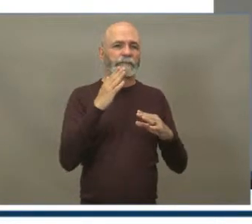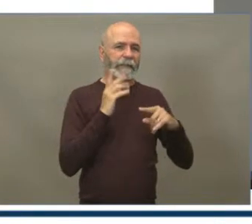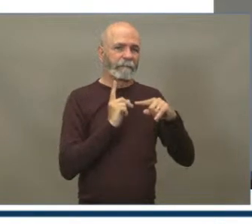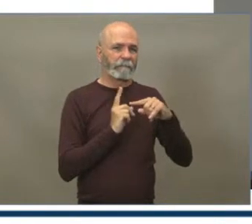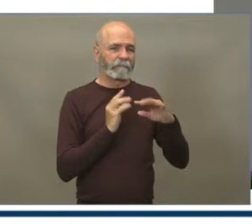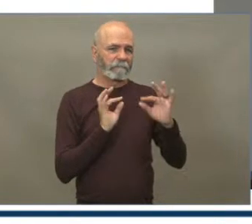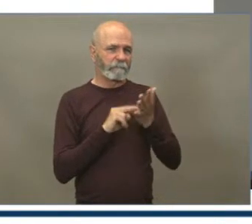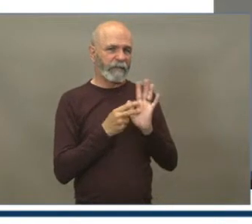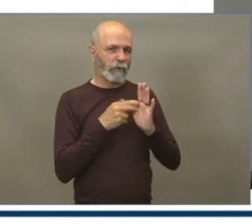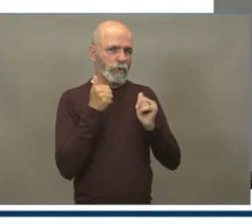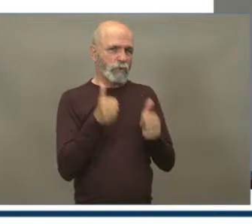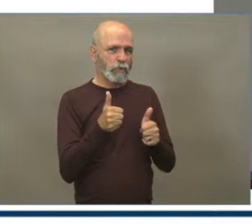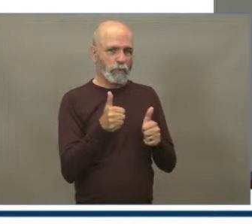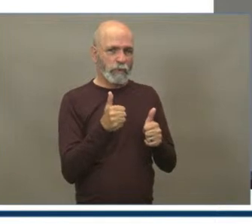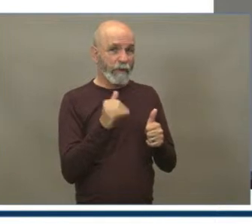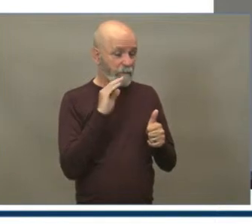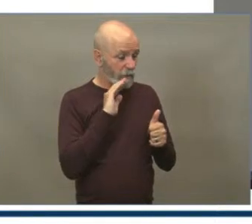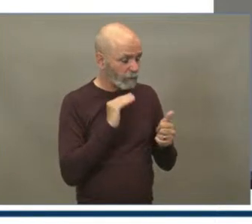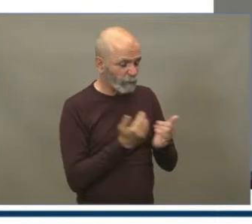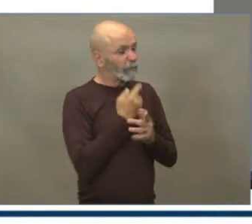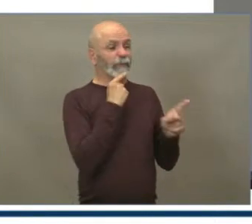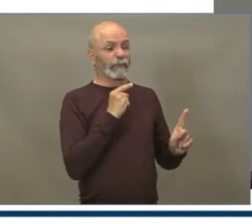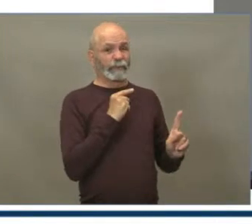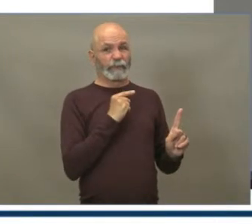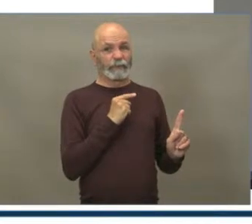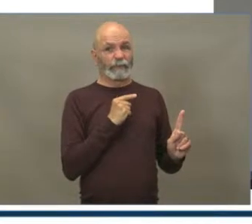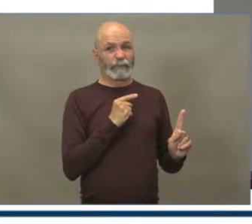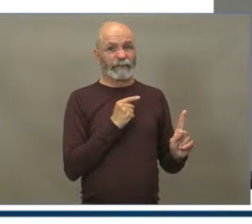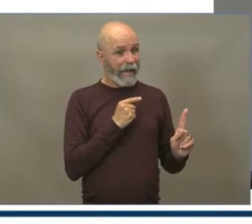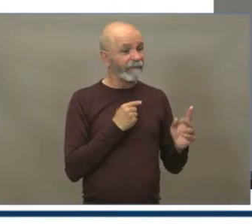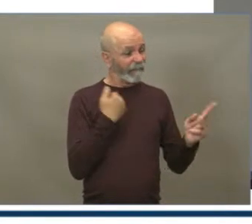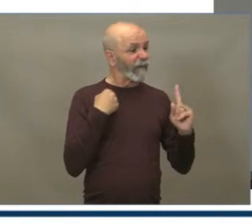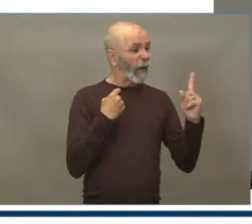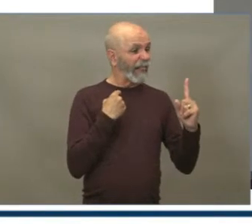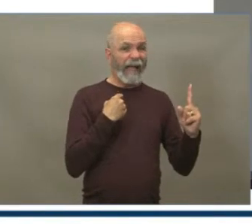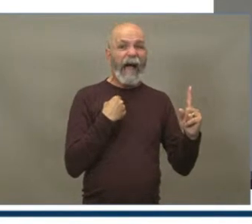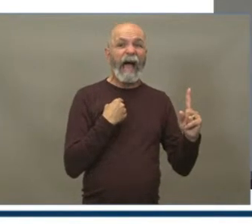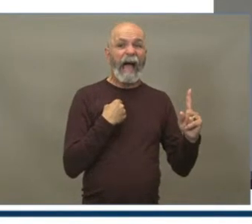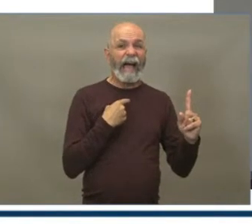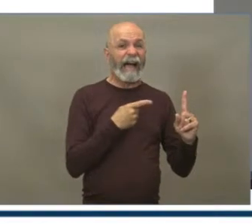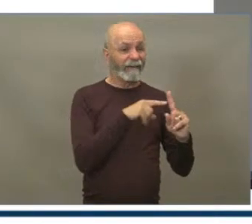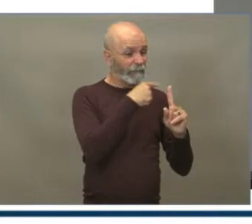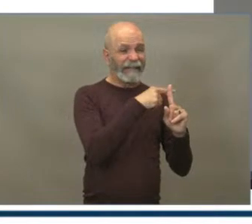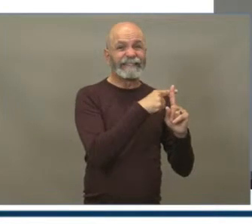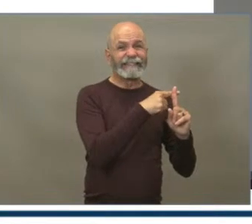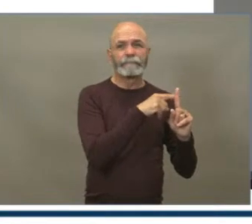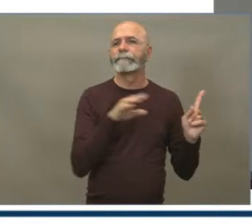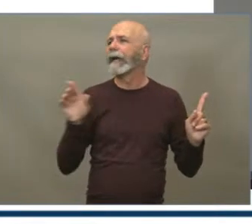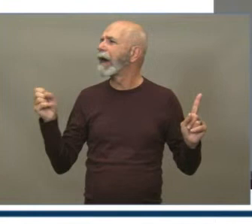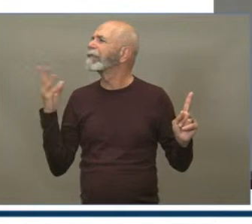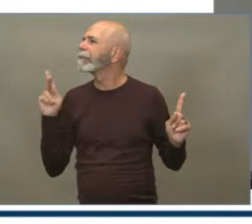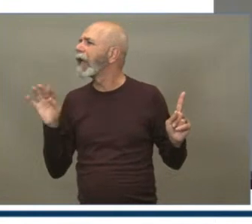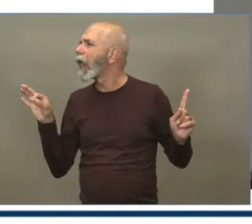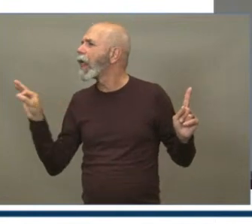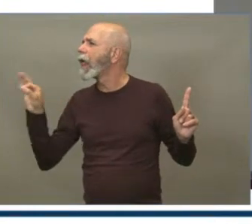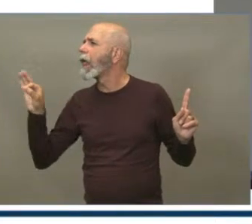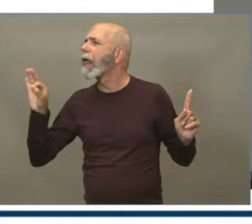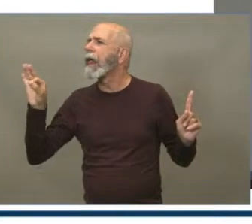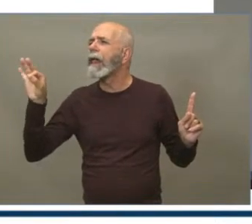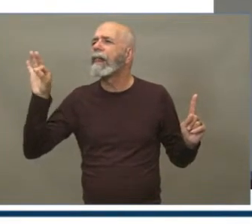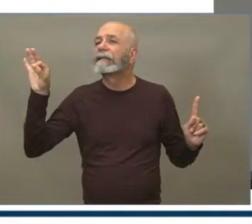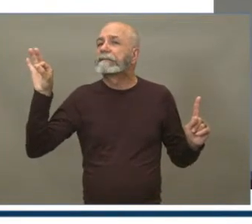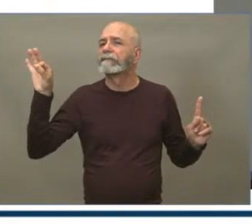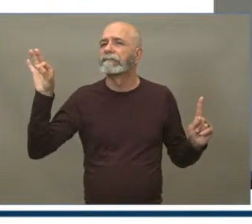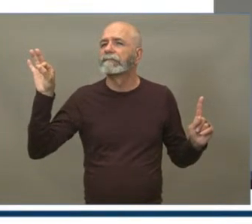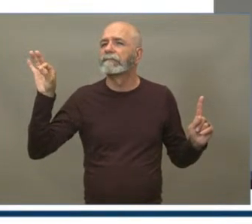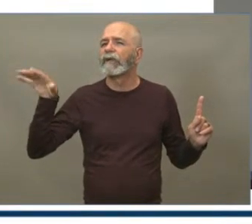new cases may result from one case. But all the early indicators are that things are trending in the right direction. But